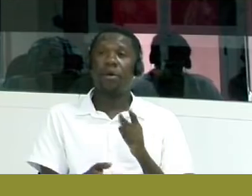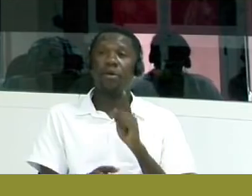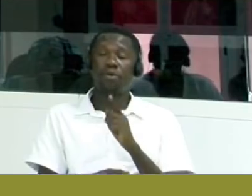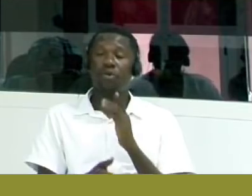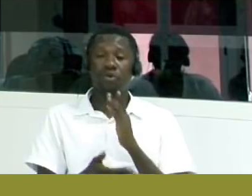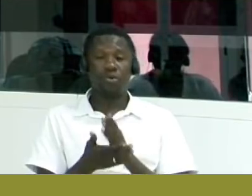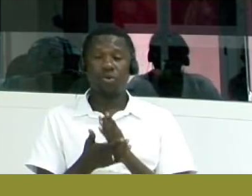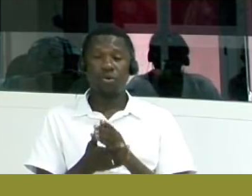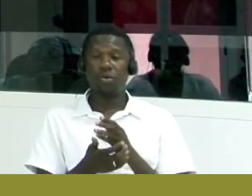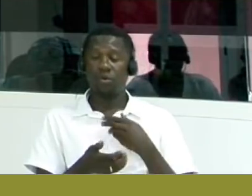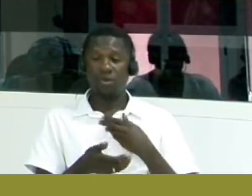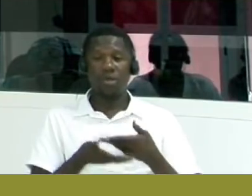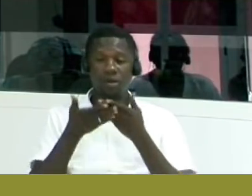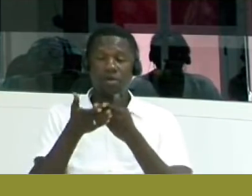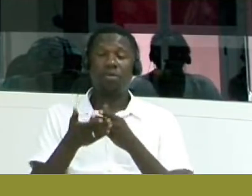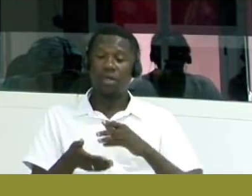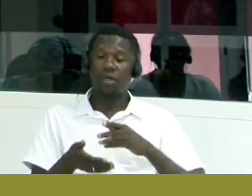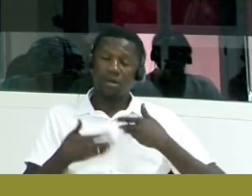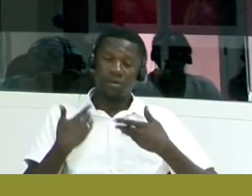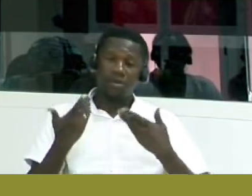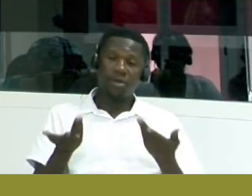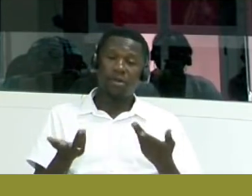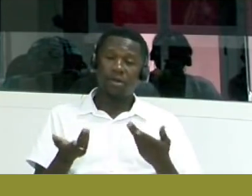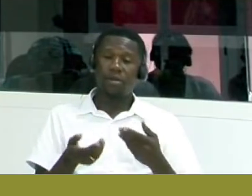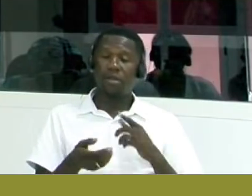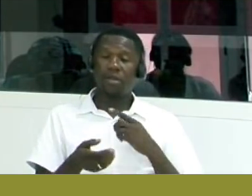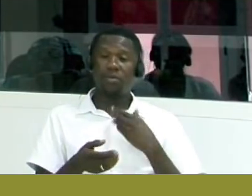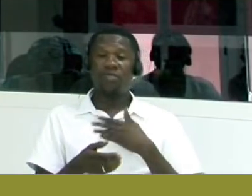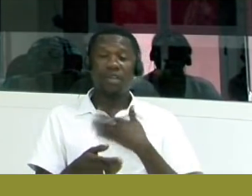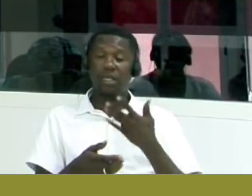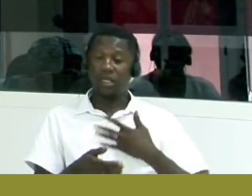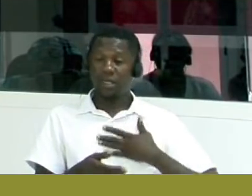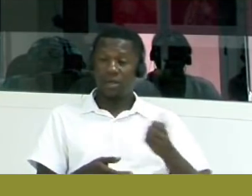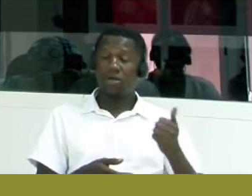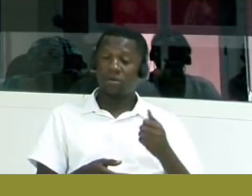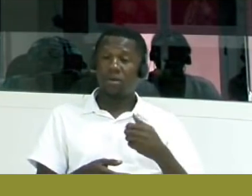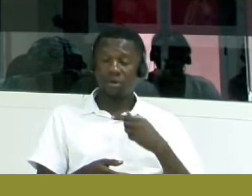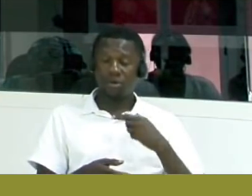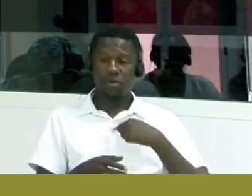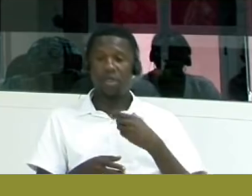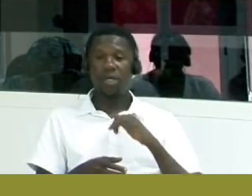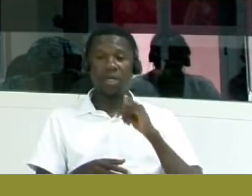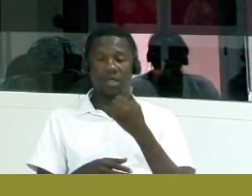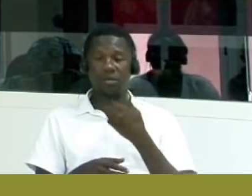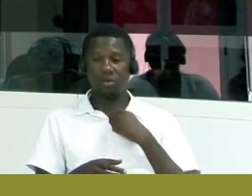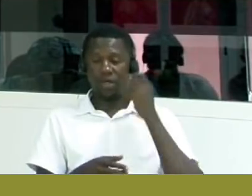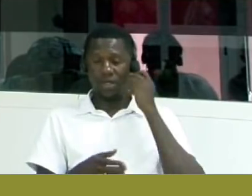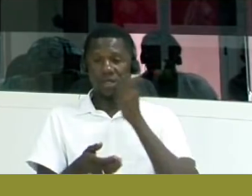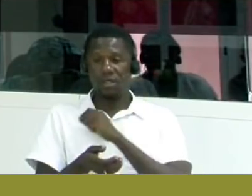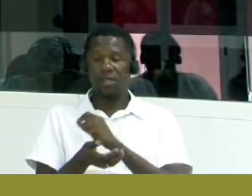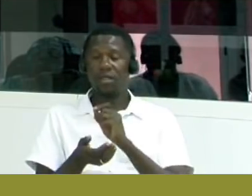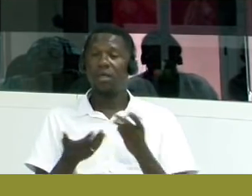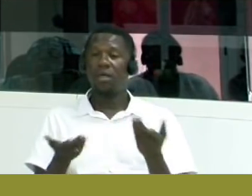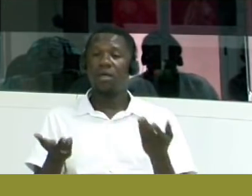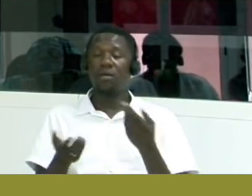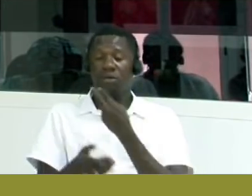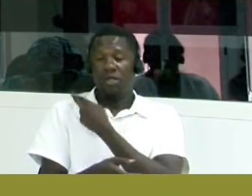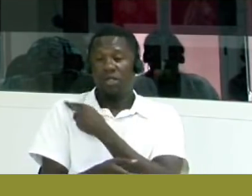But of course, I wouldn't give them the pleasure. That would have been very heroic by me to say, yes, I resign. But I would have paid the price. I